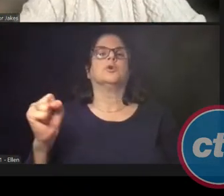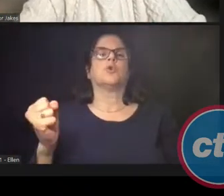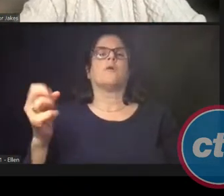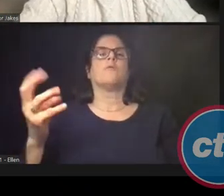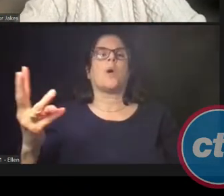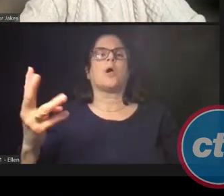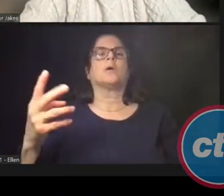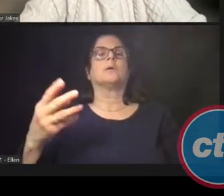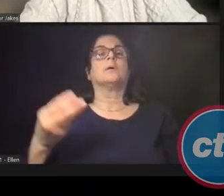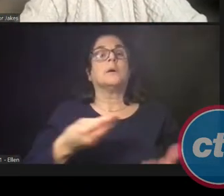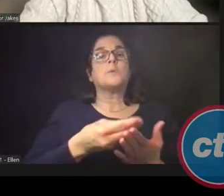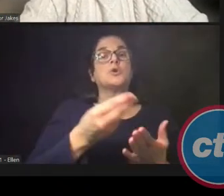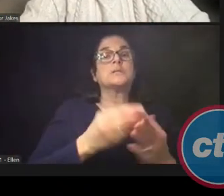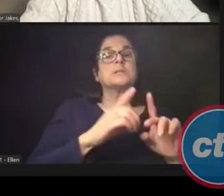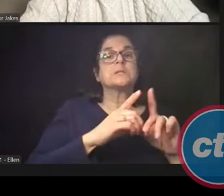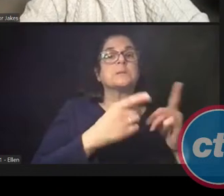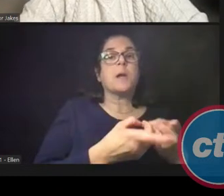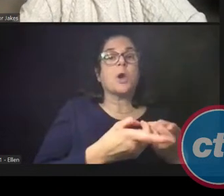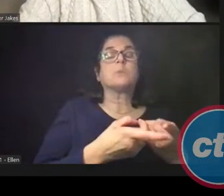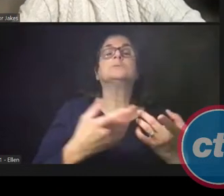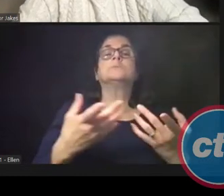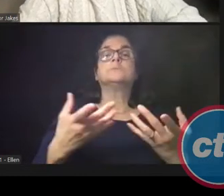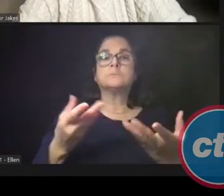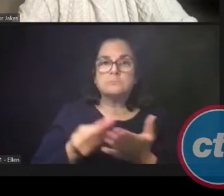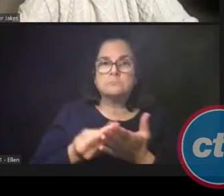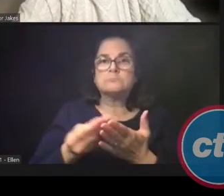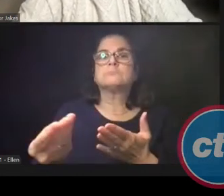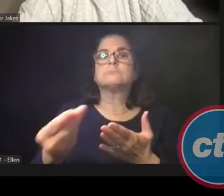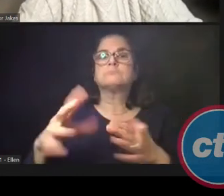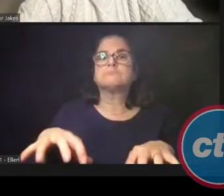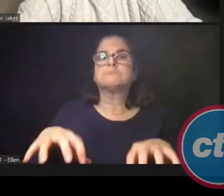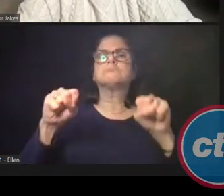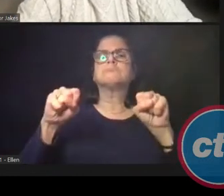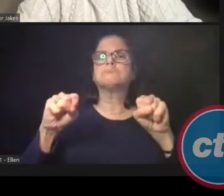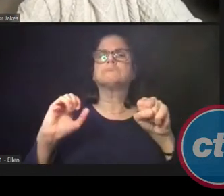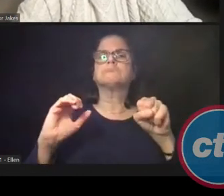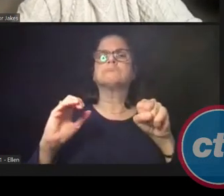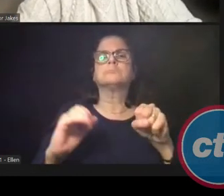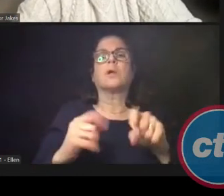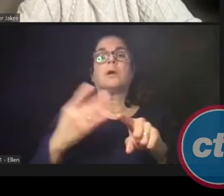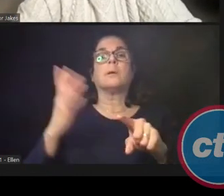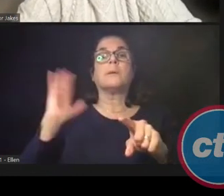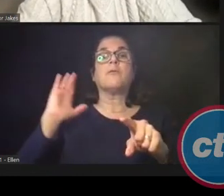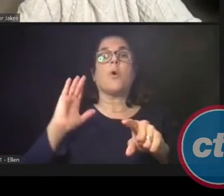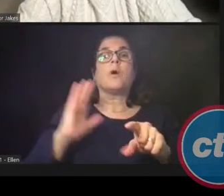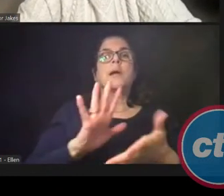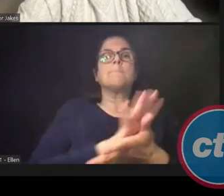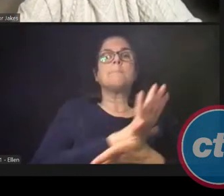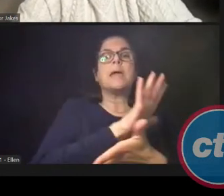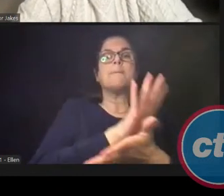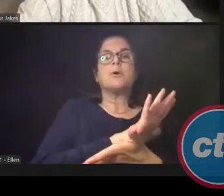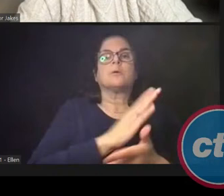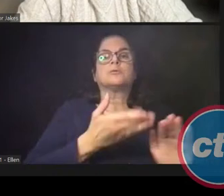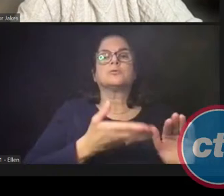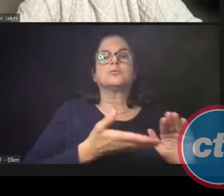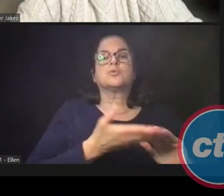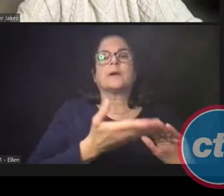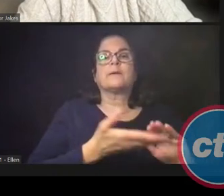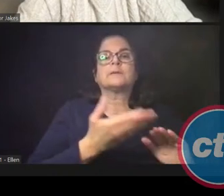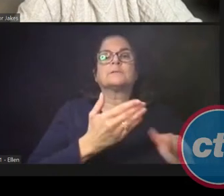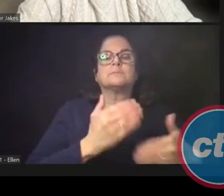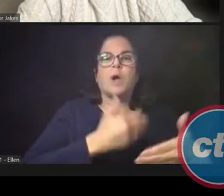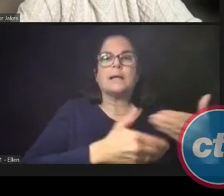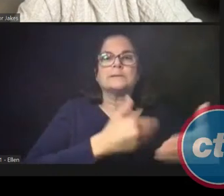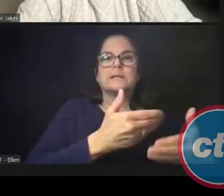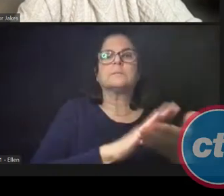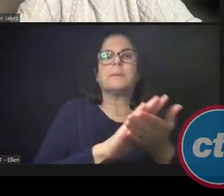to host our procurements online. We transferred from a paper-driven process to an